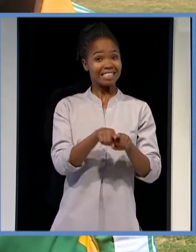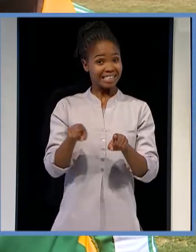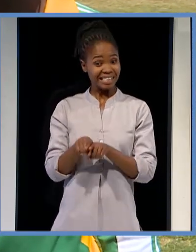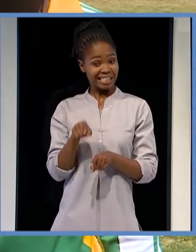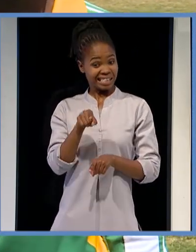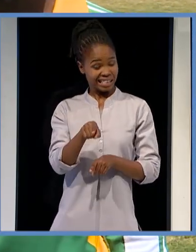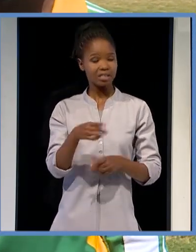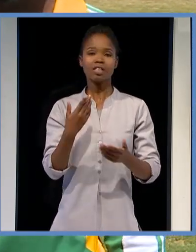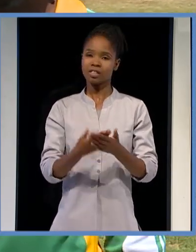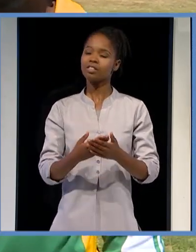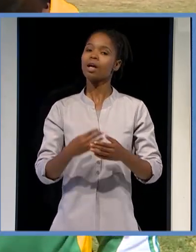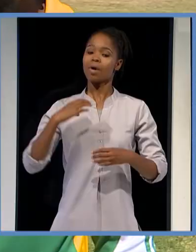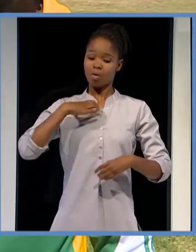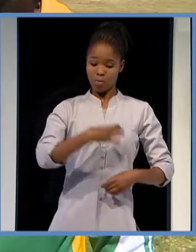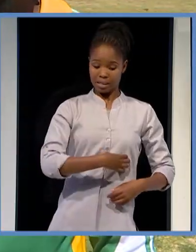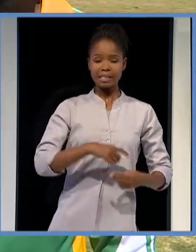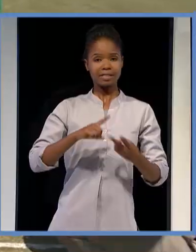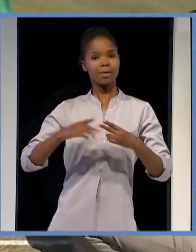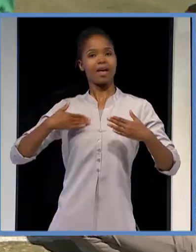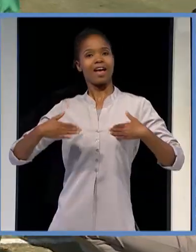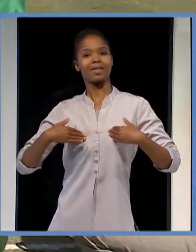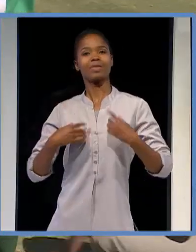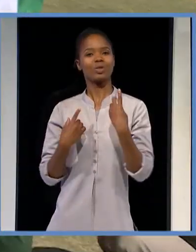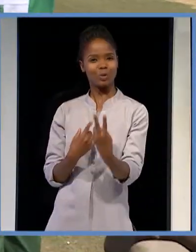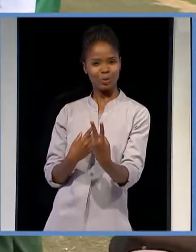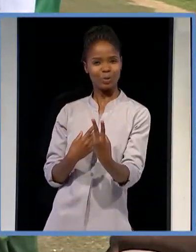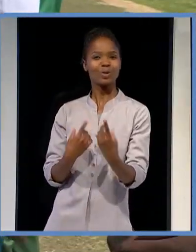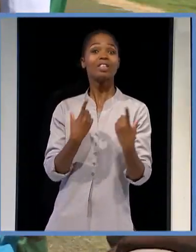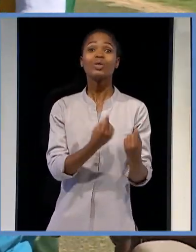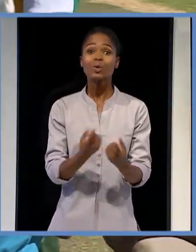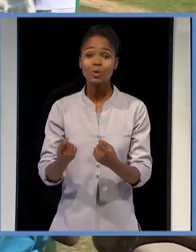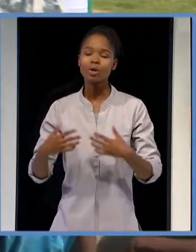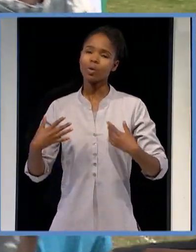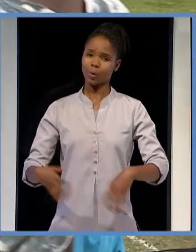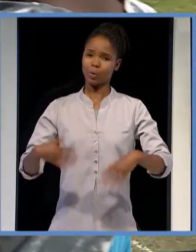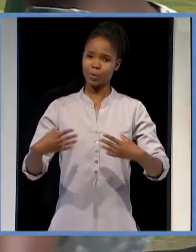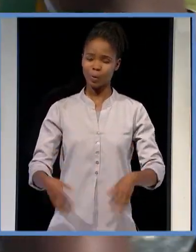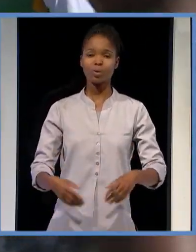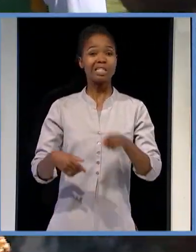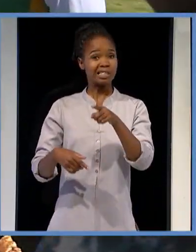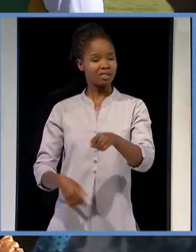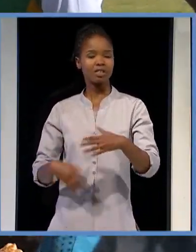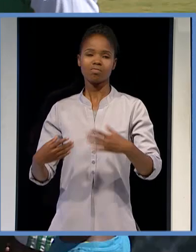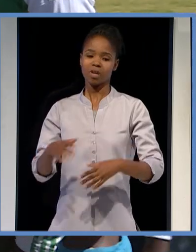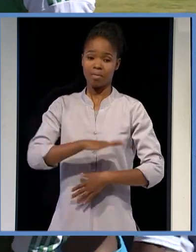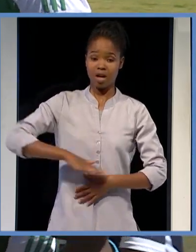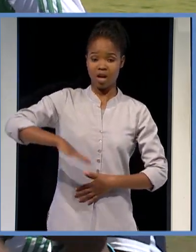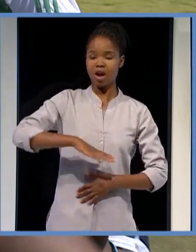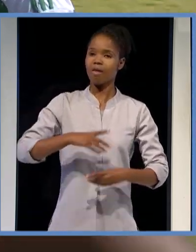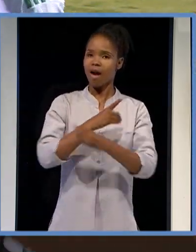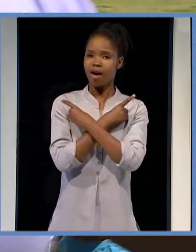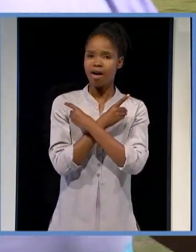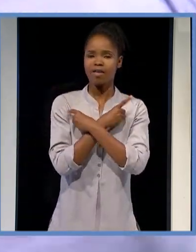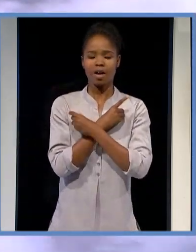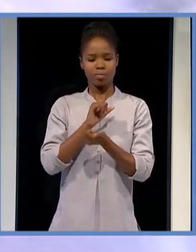that way, I'm an administrator as well. So this is, of course, the best space I think